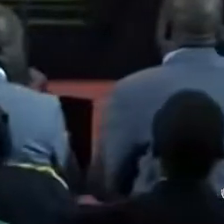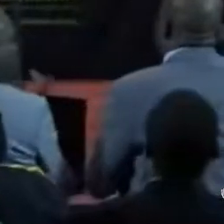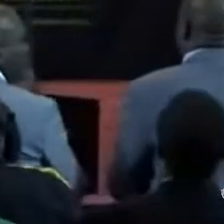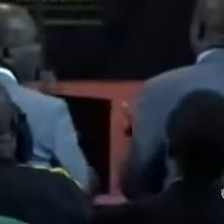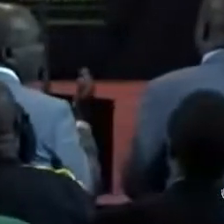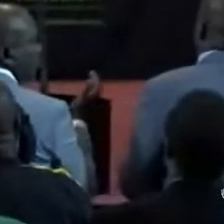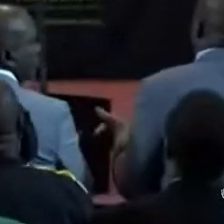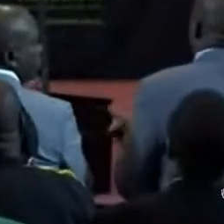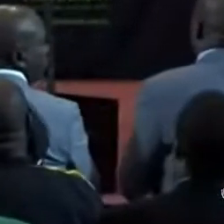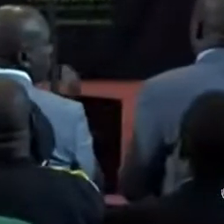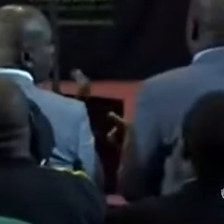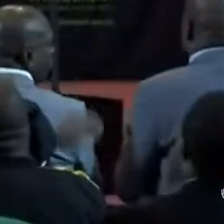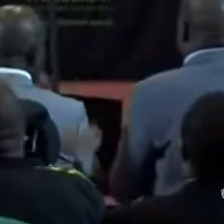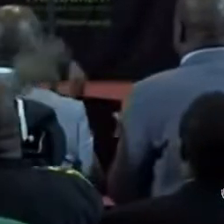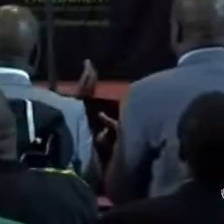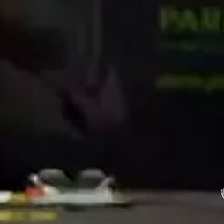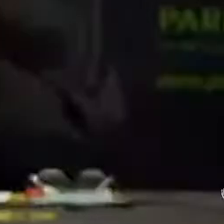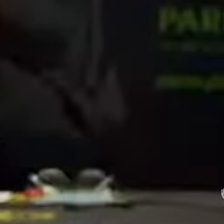Thank you.